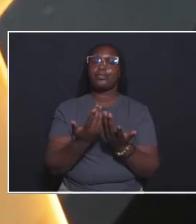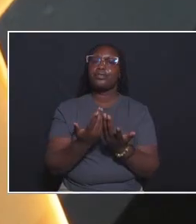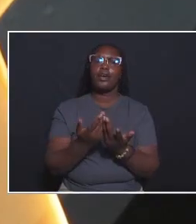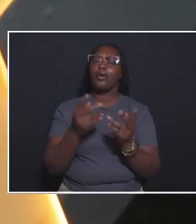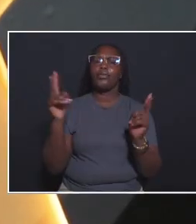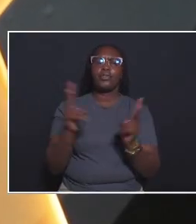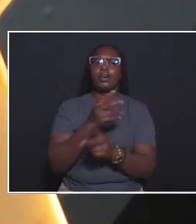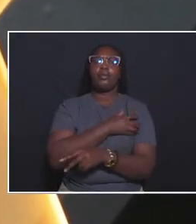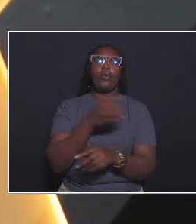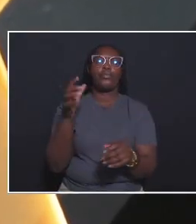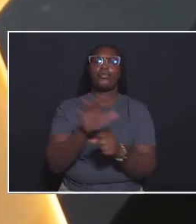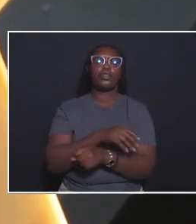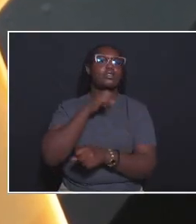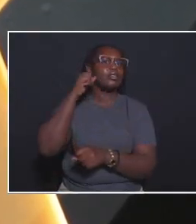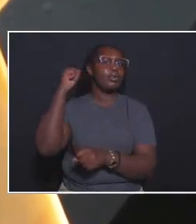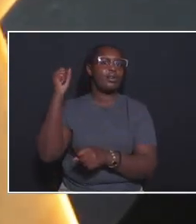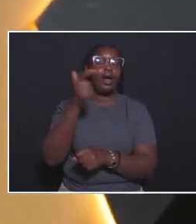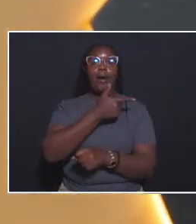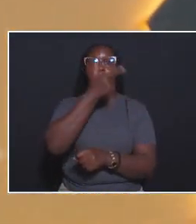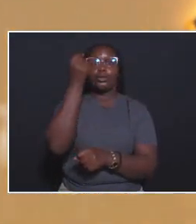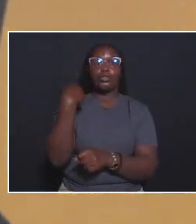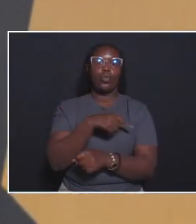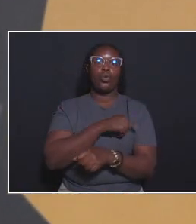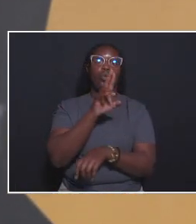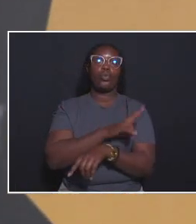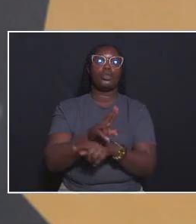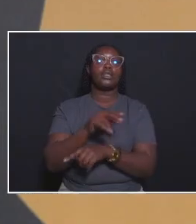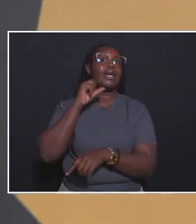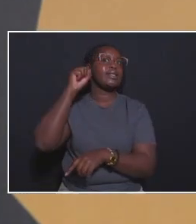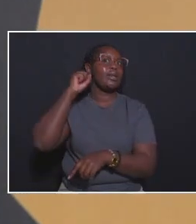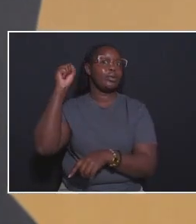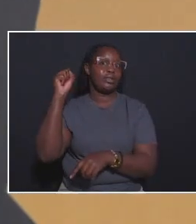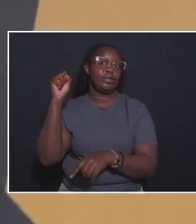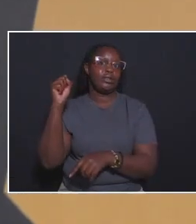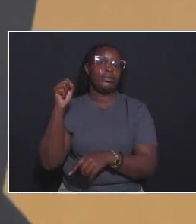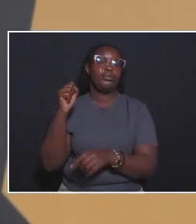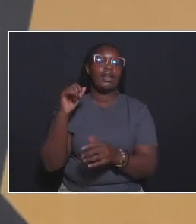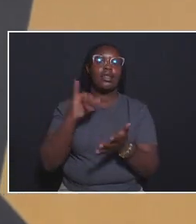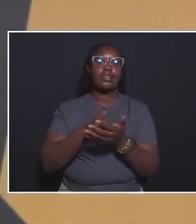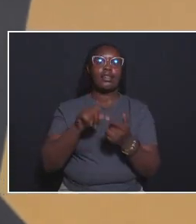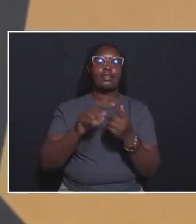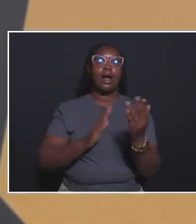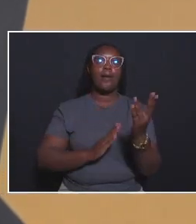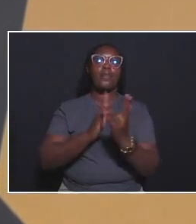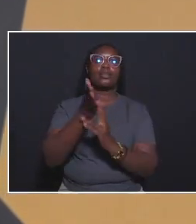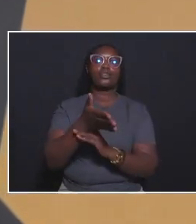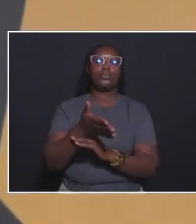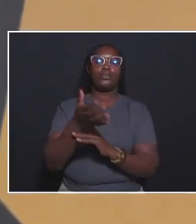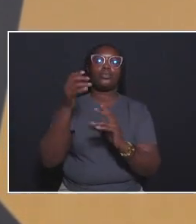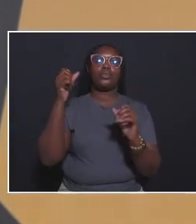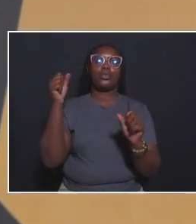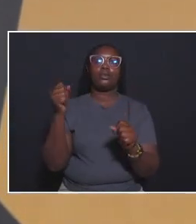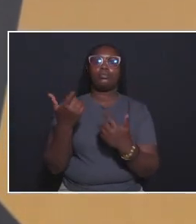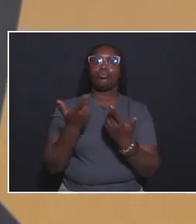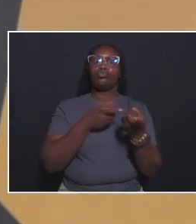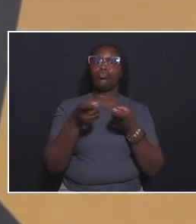full. Because we use sound to manipulate. It penetrates. You can close your